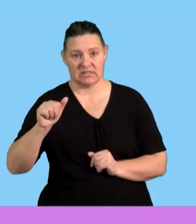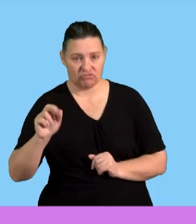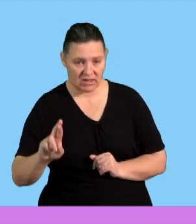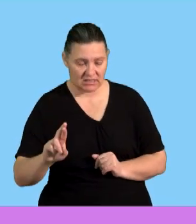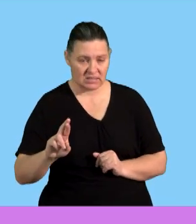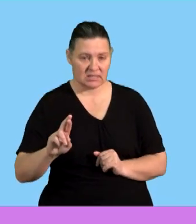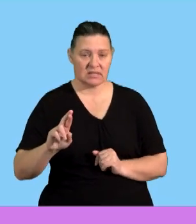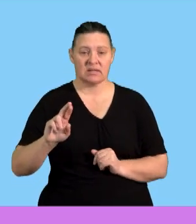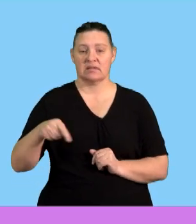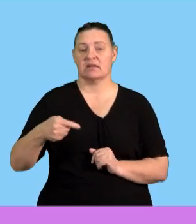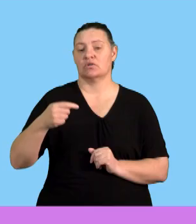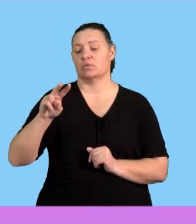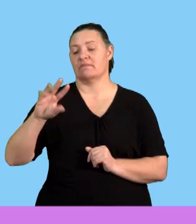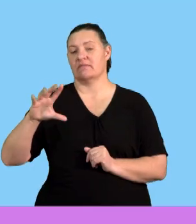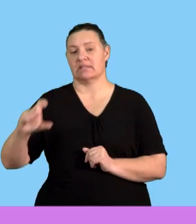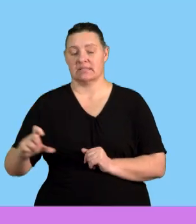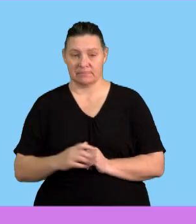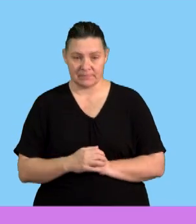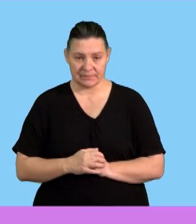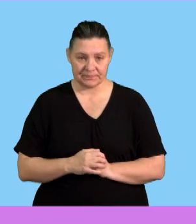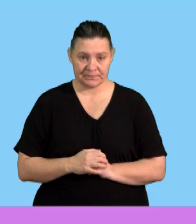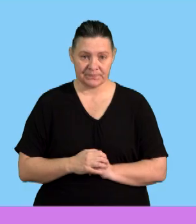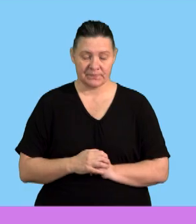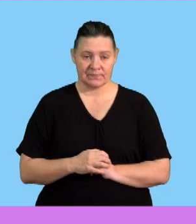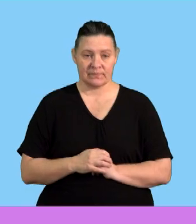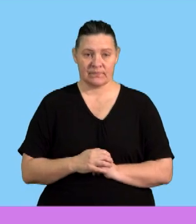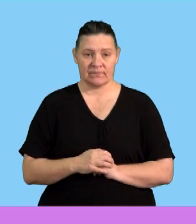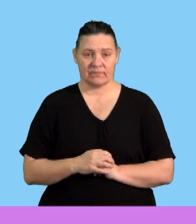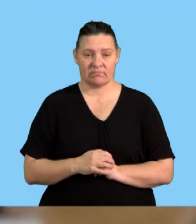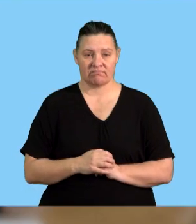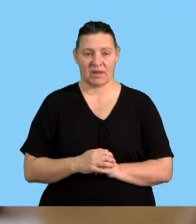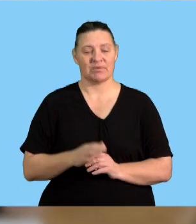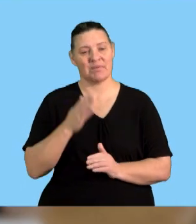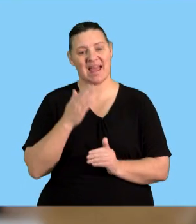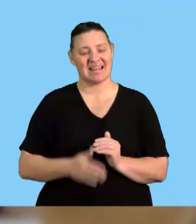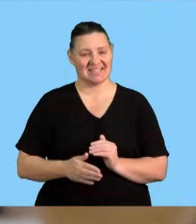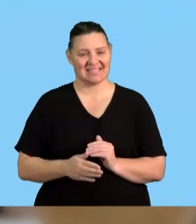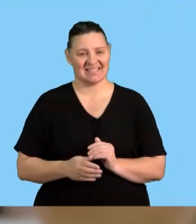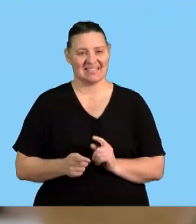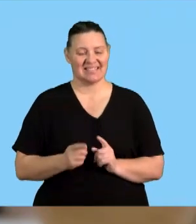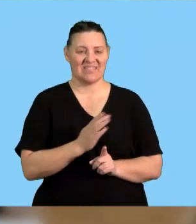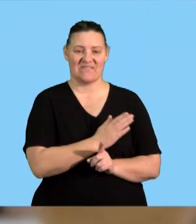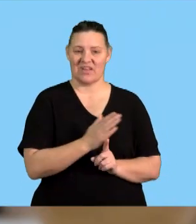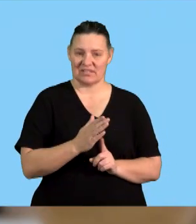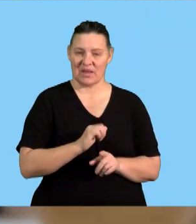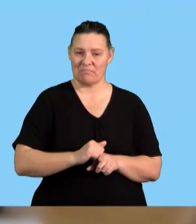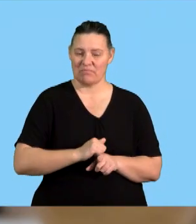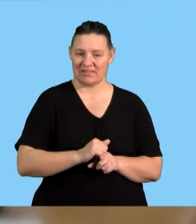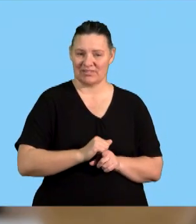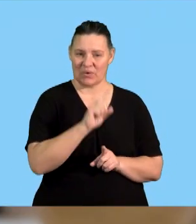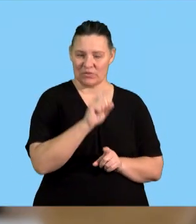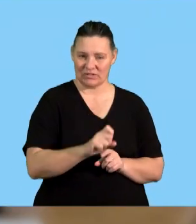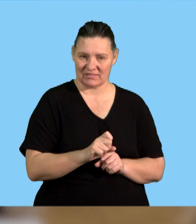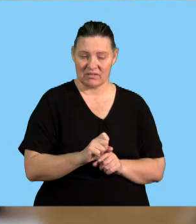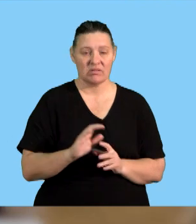31,256 Rand and 25 cents. And that brings us to the end of the